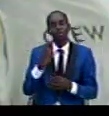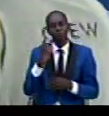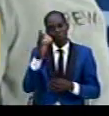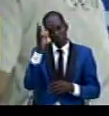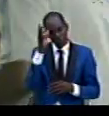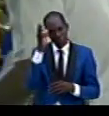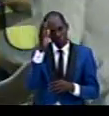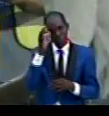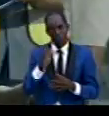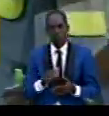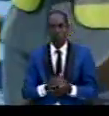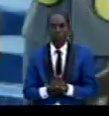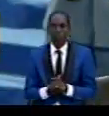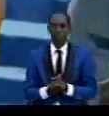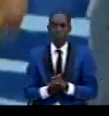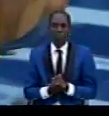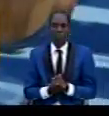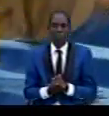So,